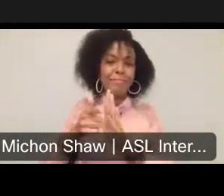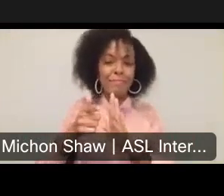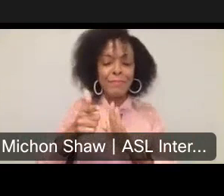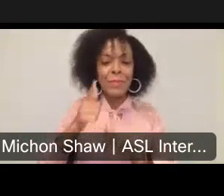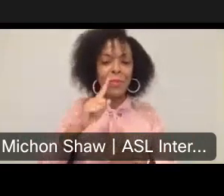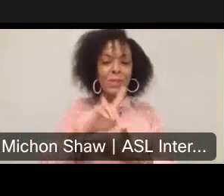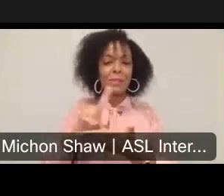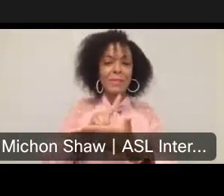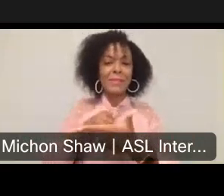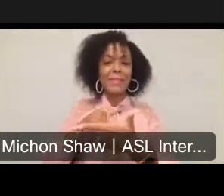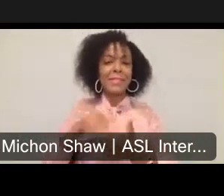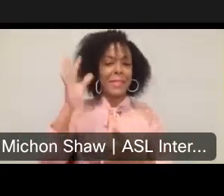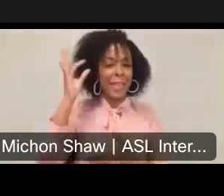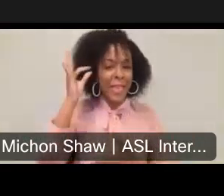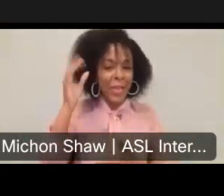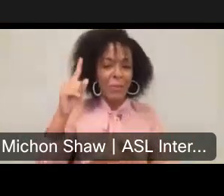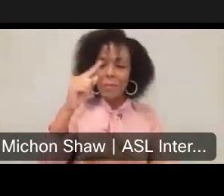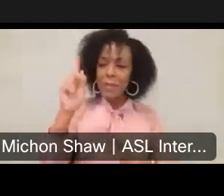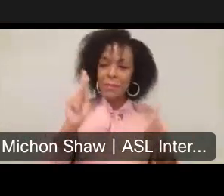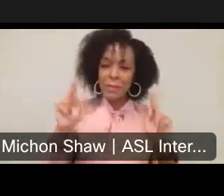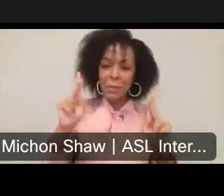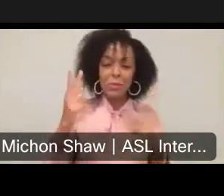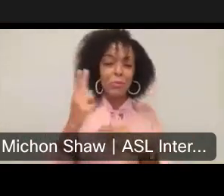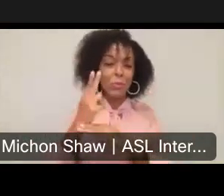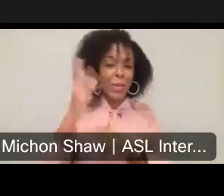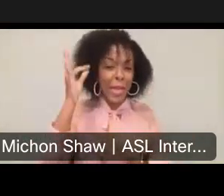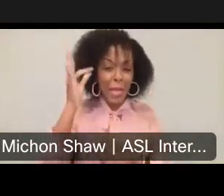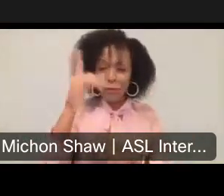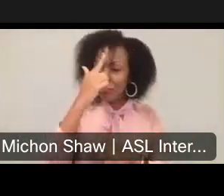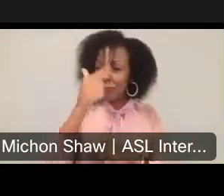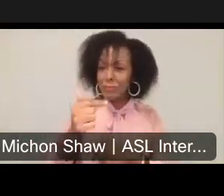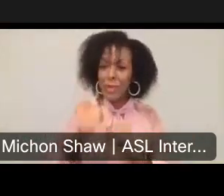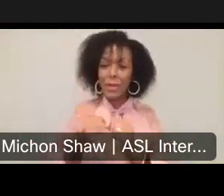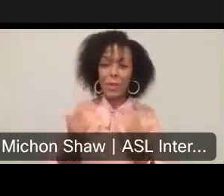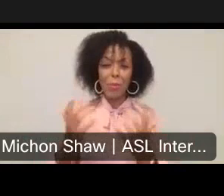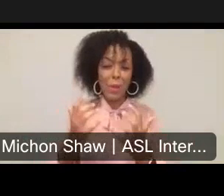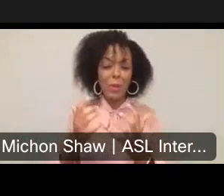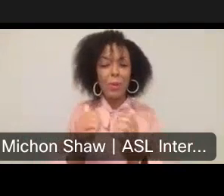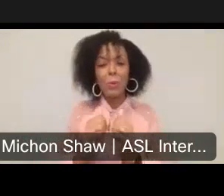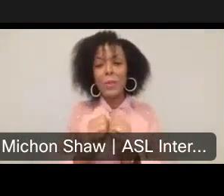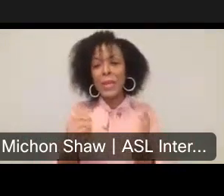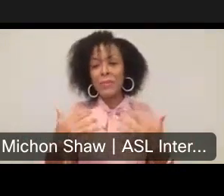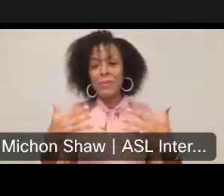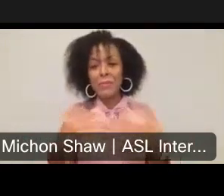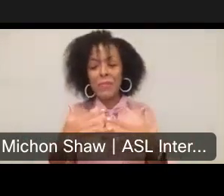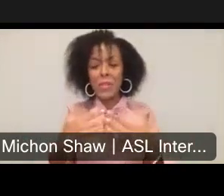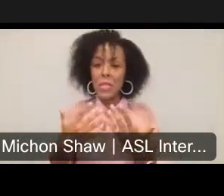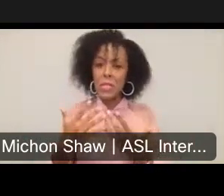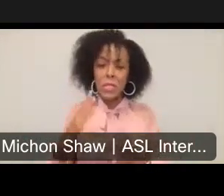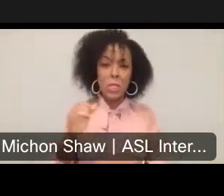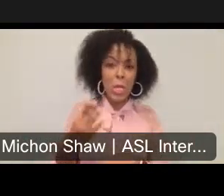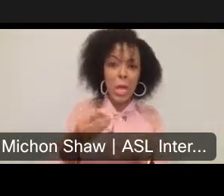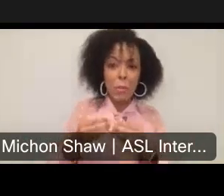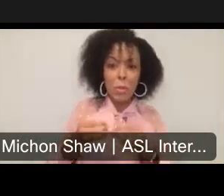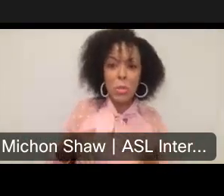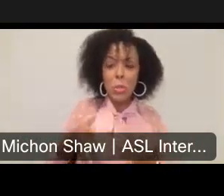to wear or treat their hair however they desire, without fear of loss of access to employment or